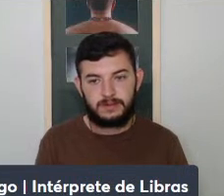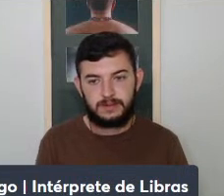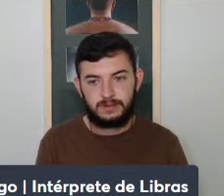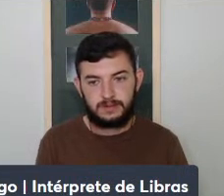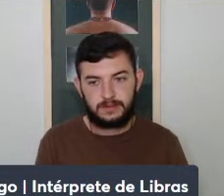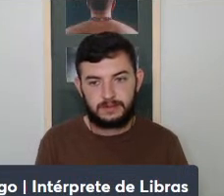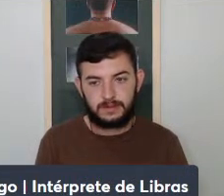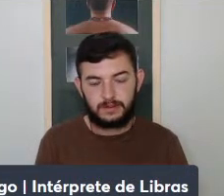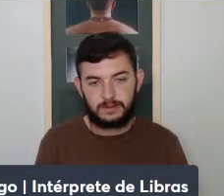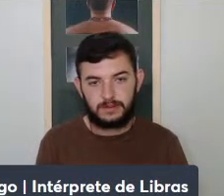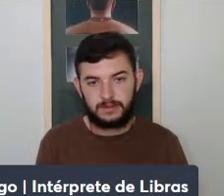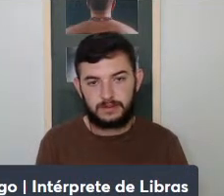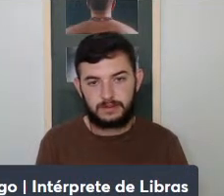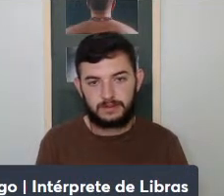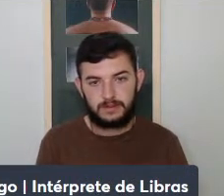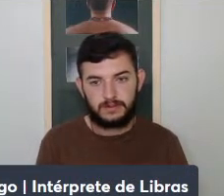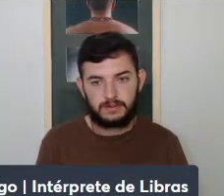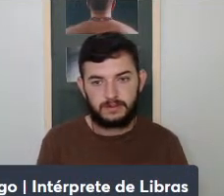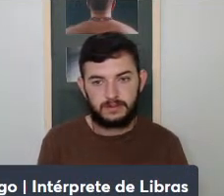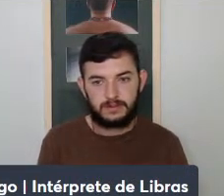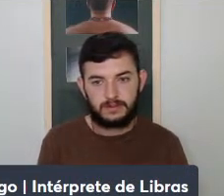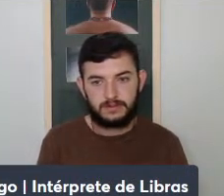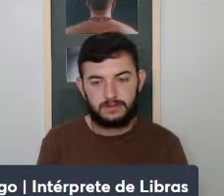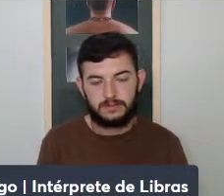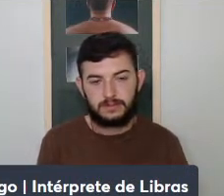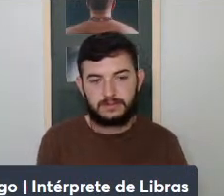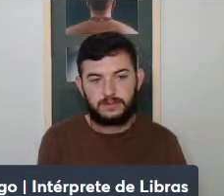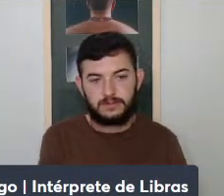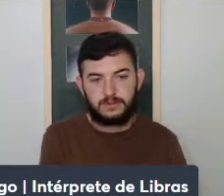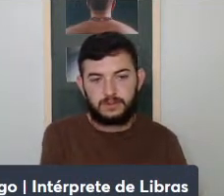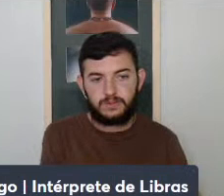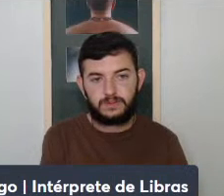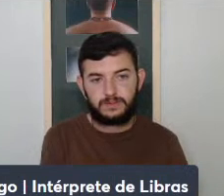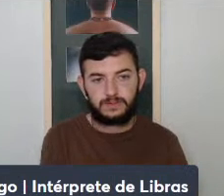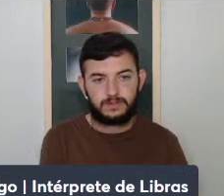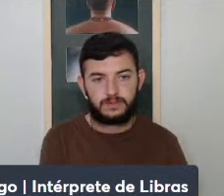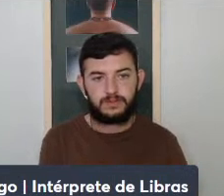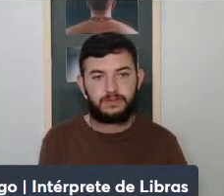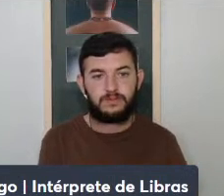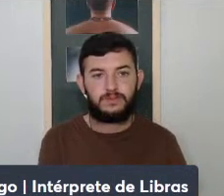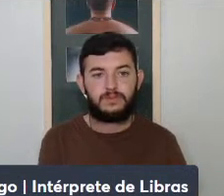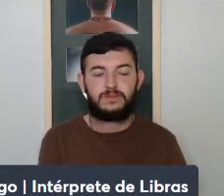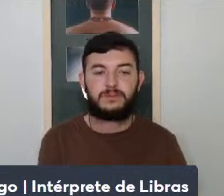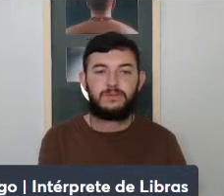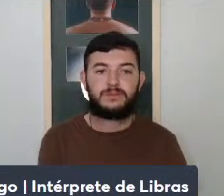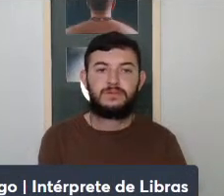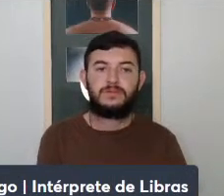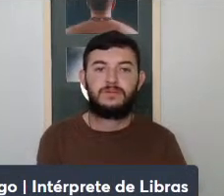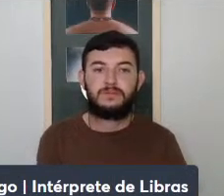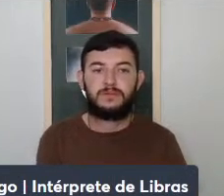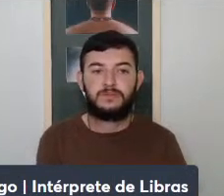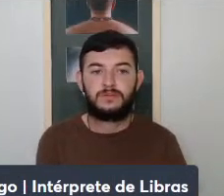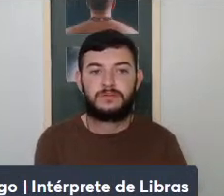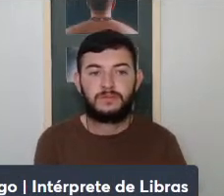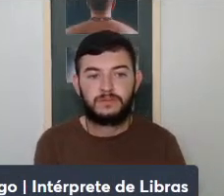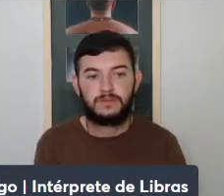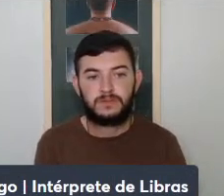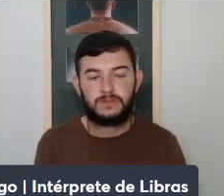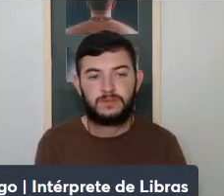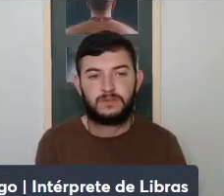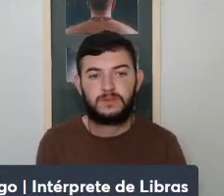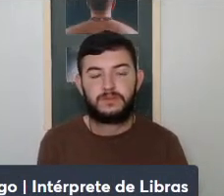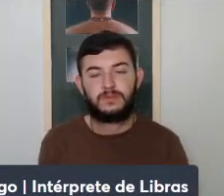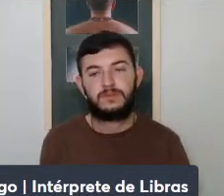mass media. And there I try myself